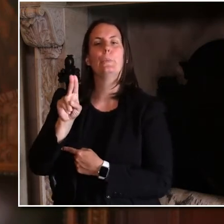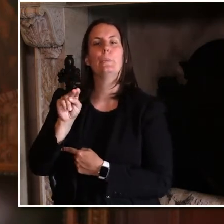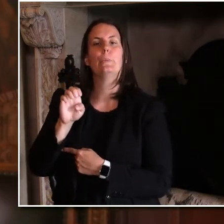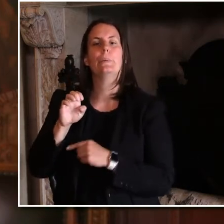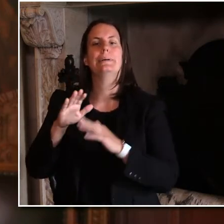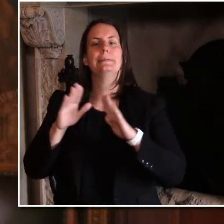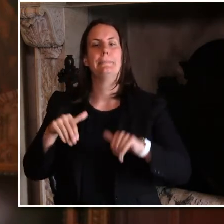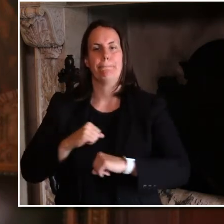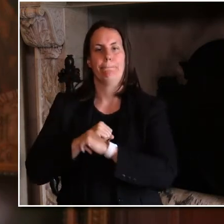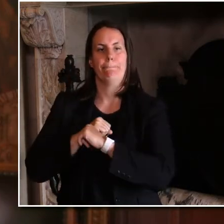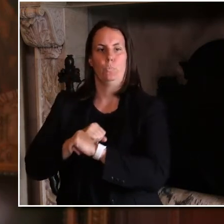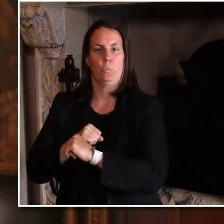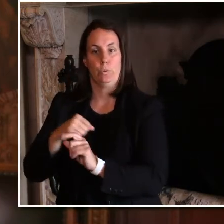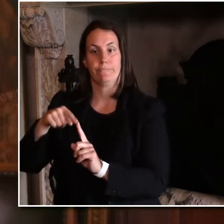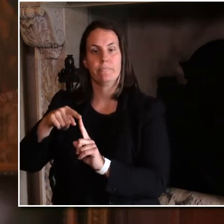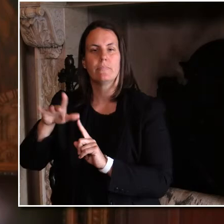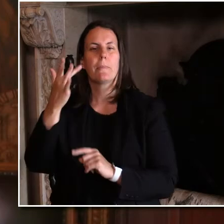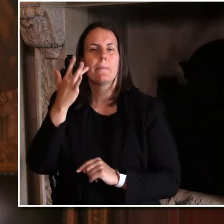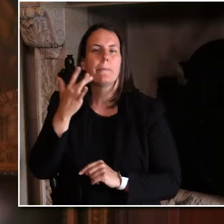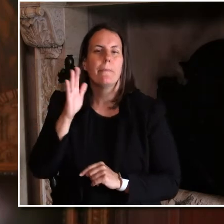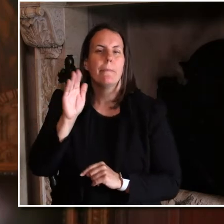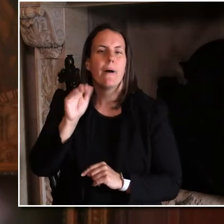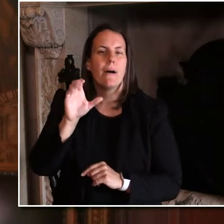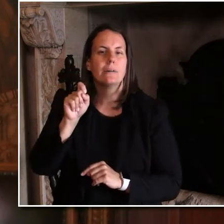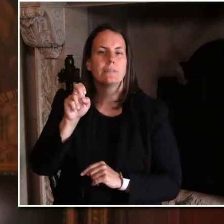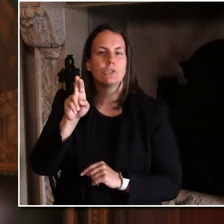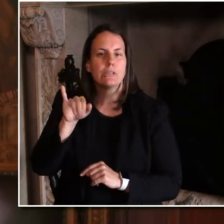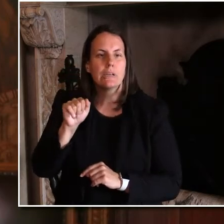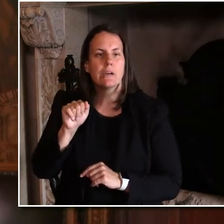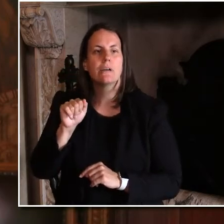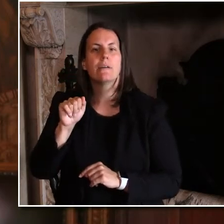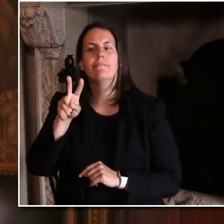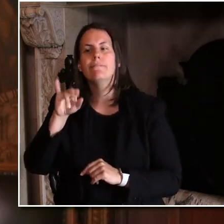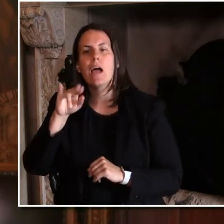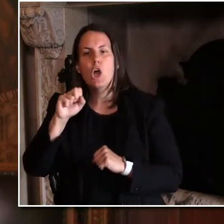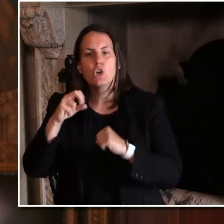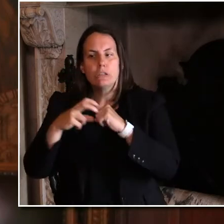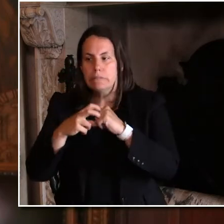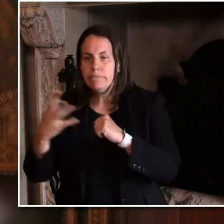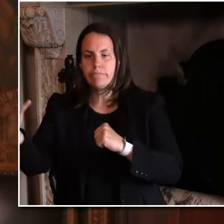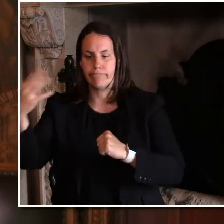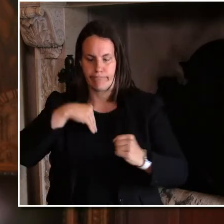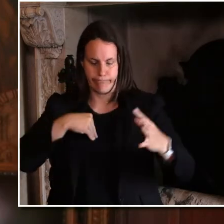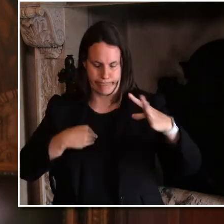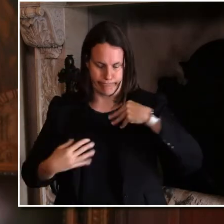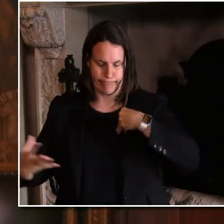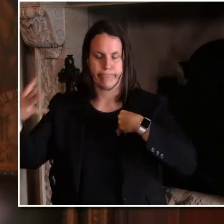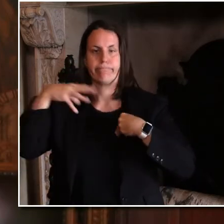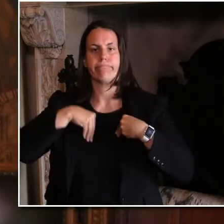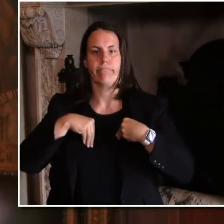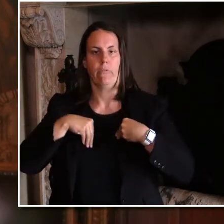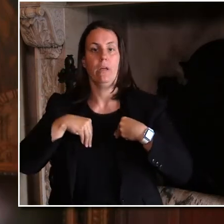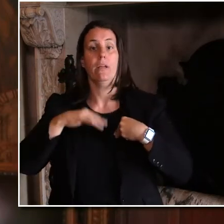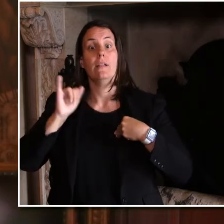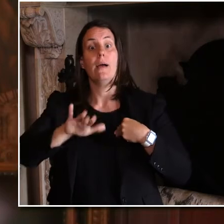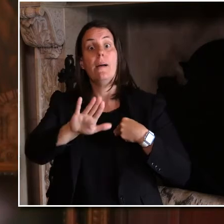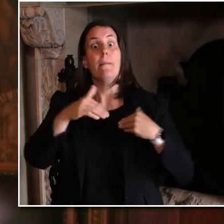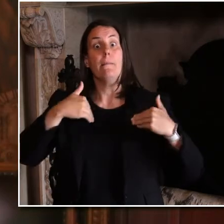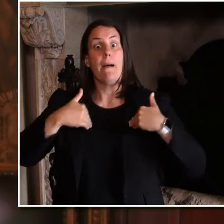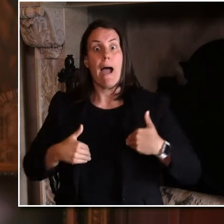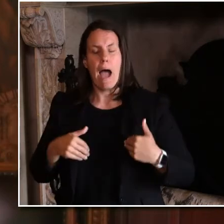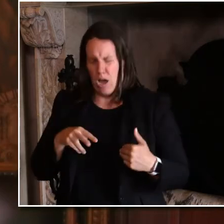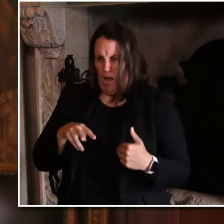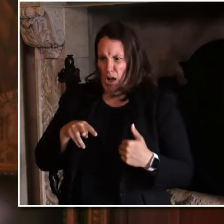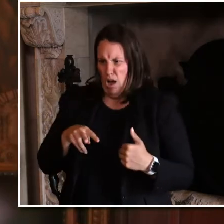virus, the body generally makes antibodies in response. Sometimes those antibodies play a large role in neutralizing